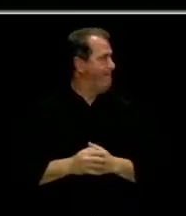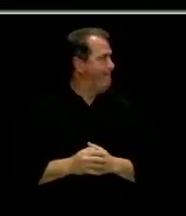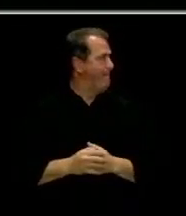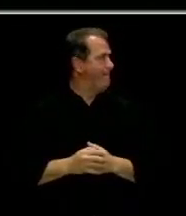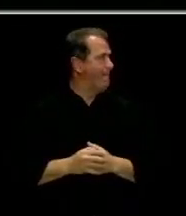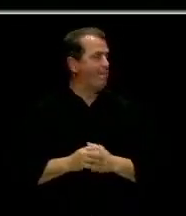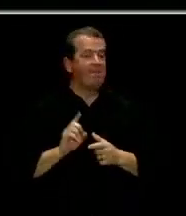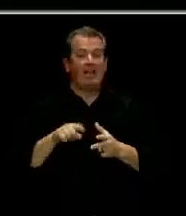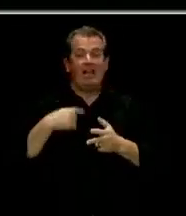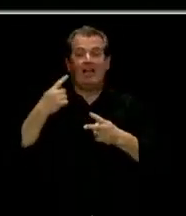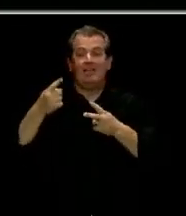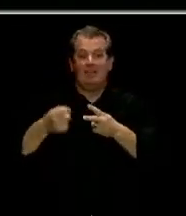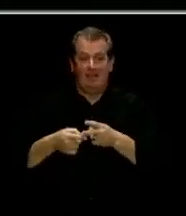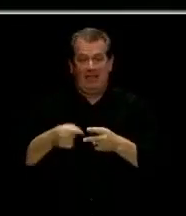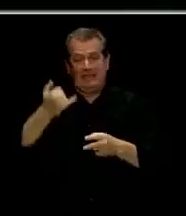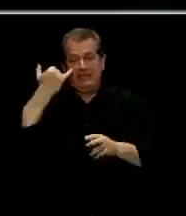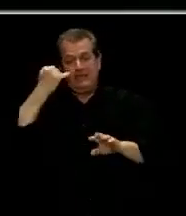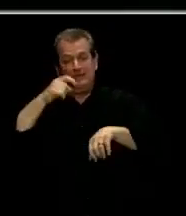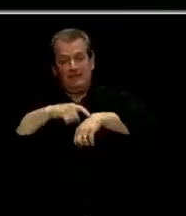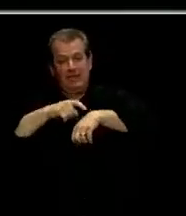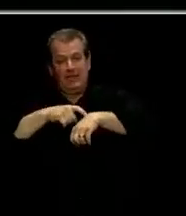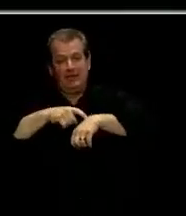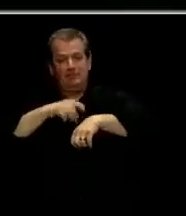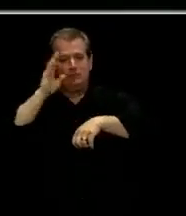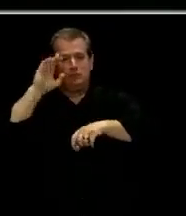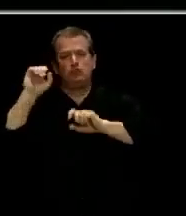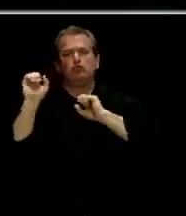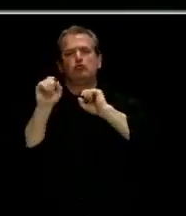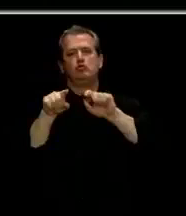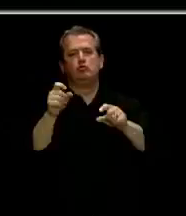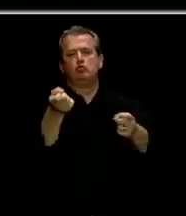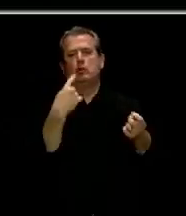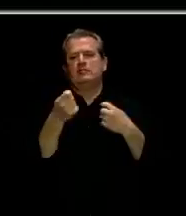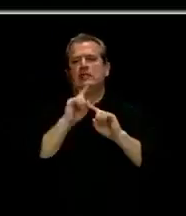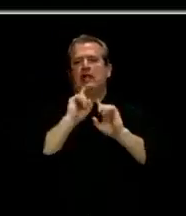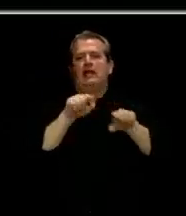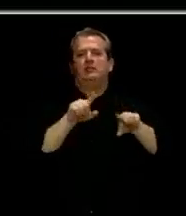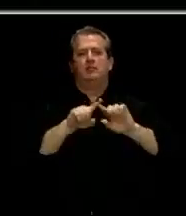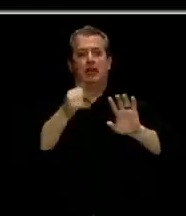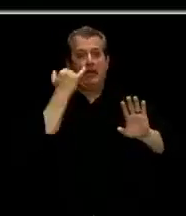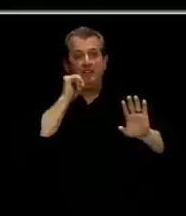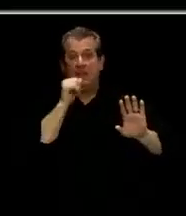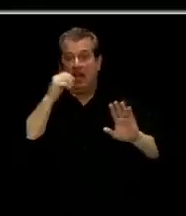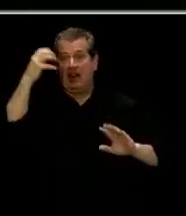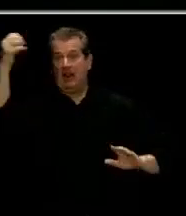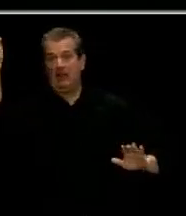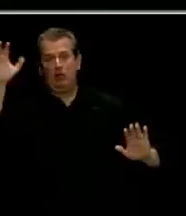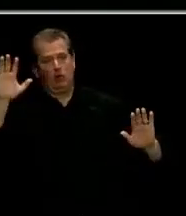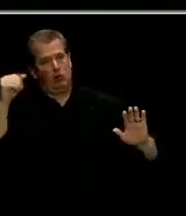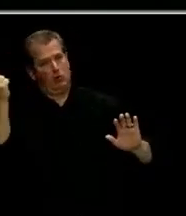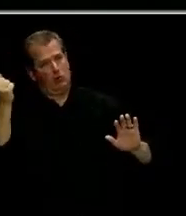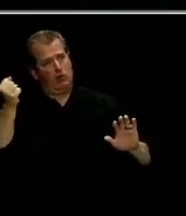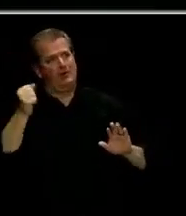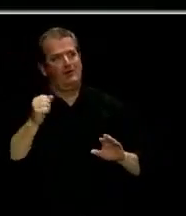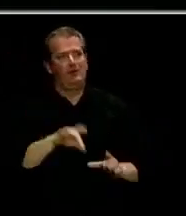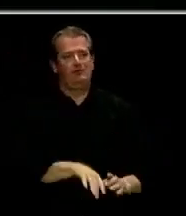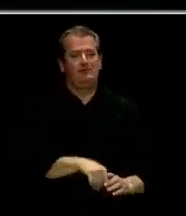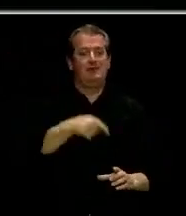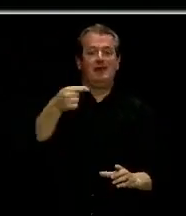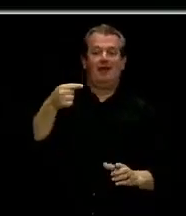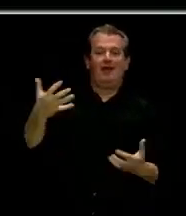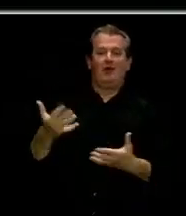Okay, and then if we have time, there'll be questions and answers, but if not, don't leave because we do have the raffle and we have